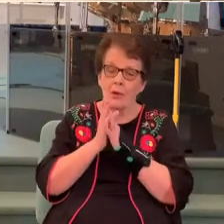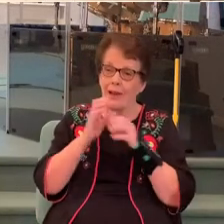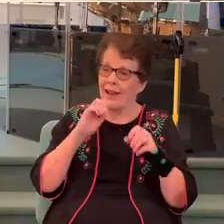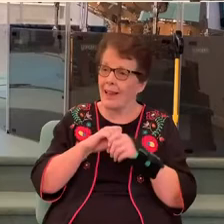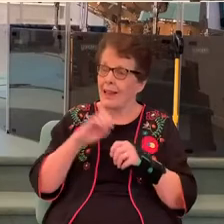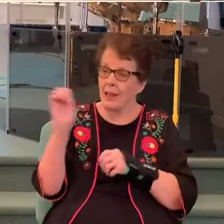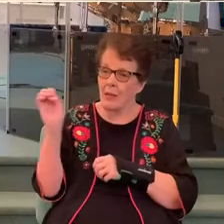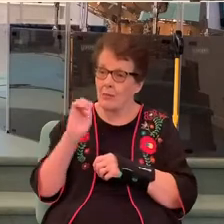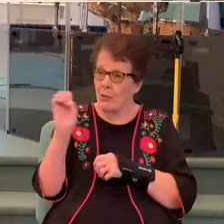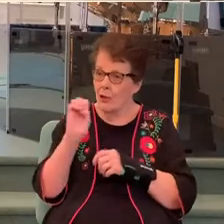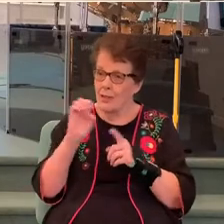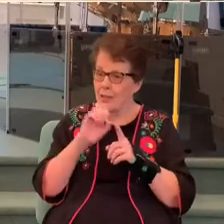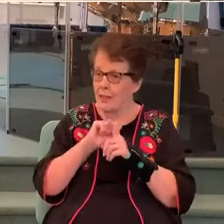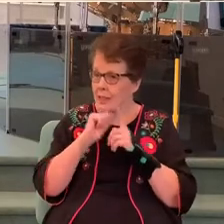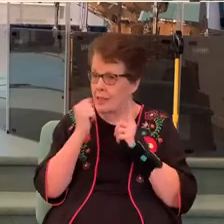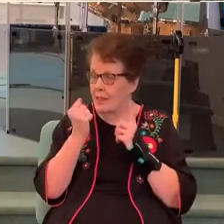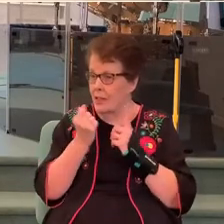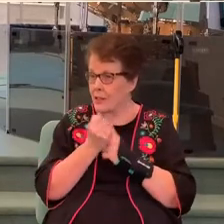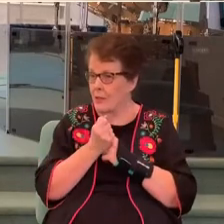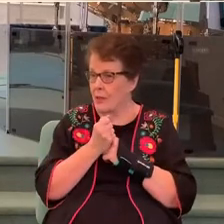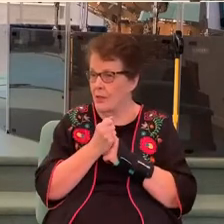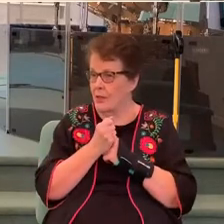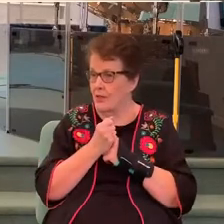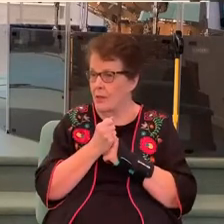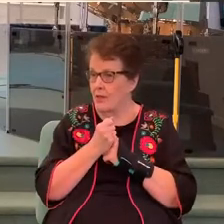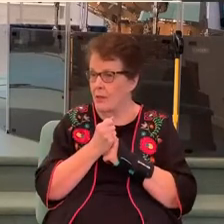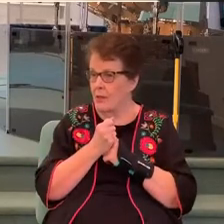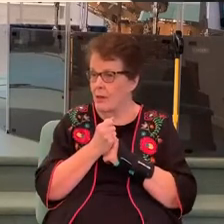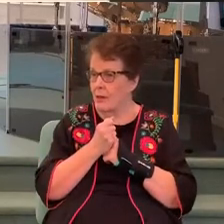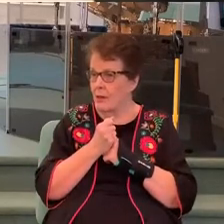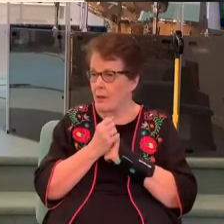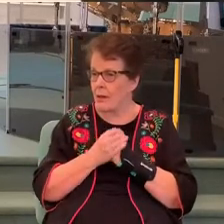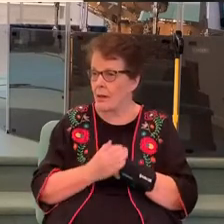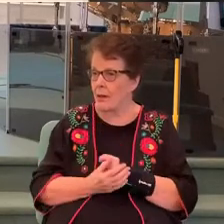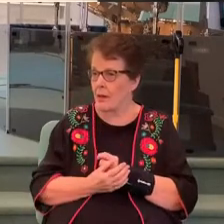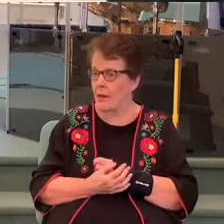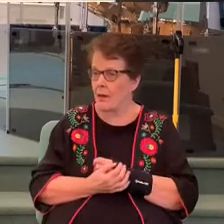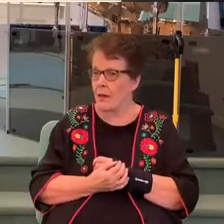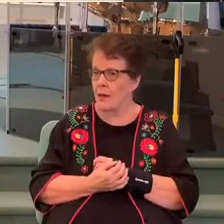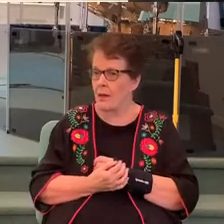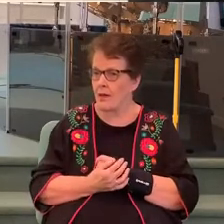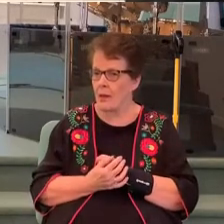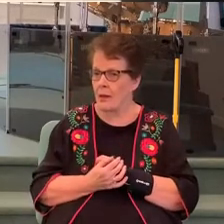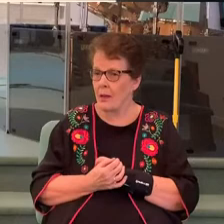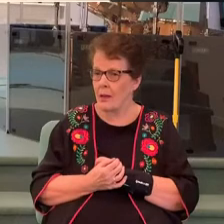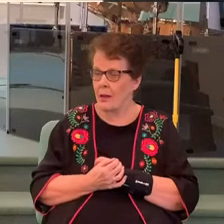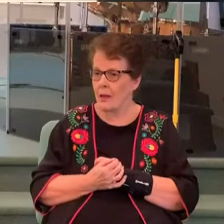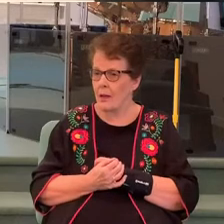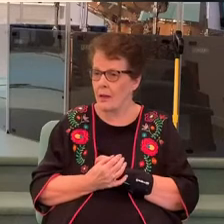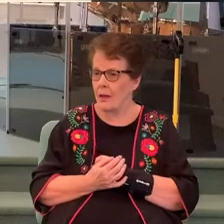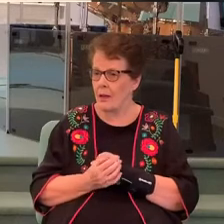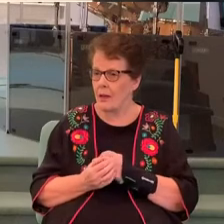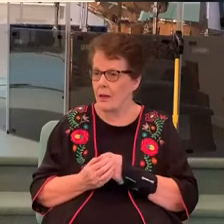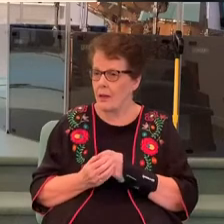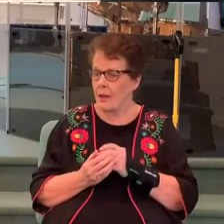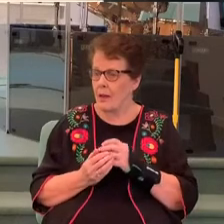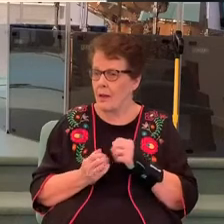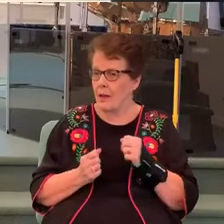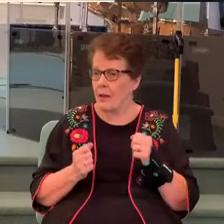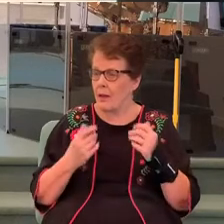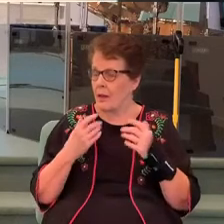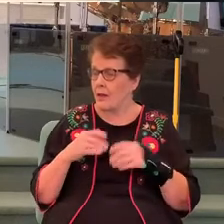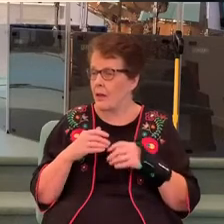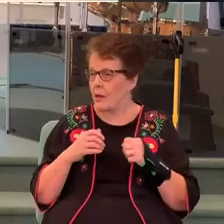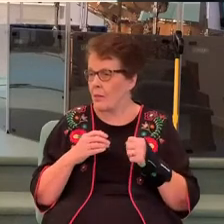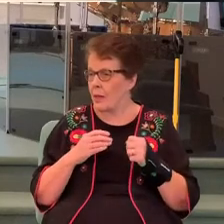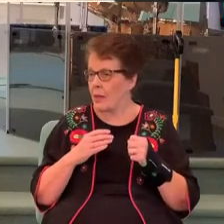You know, I said, well, I don't want to get out of my mind in prayer, because you know, some people get out of my mind. You can be fervent and be completely